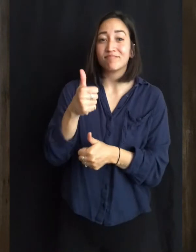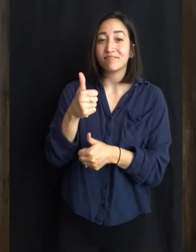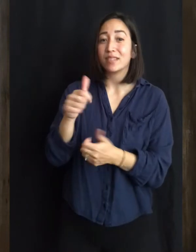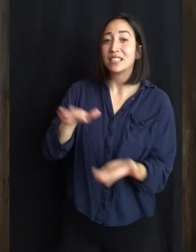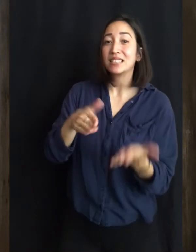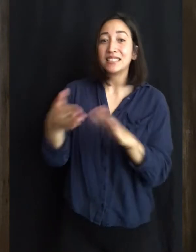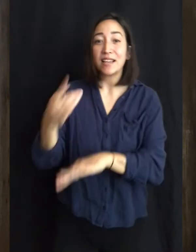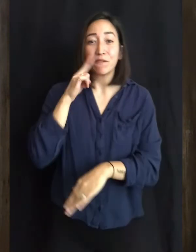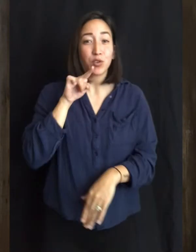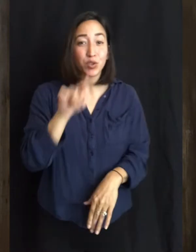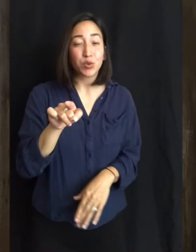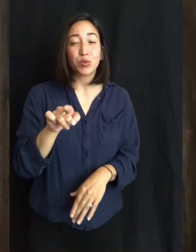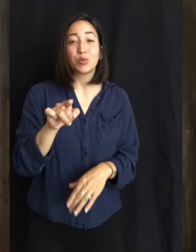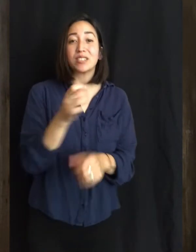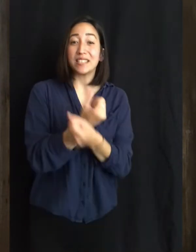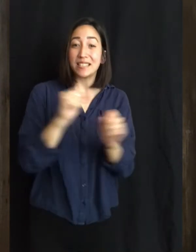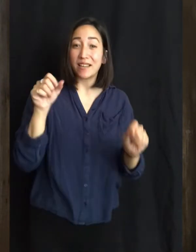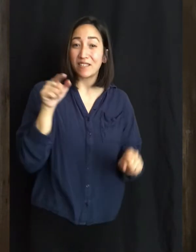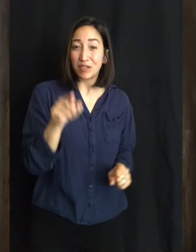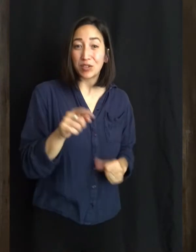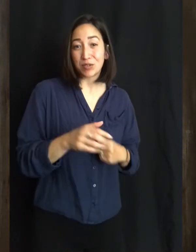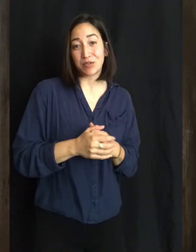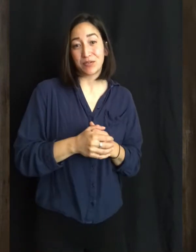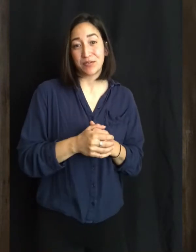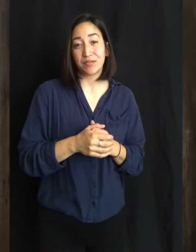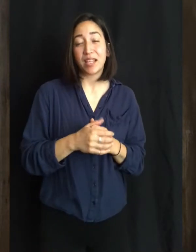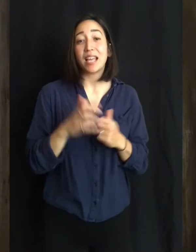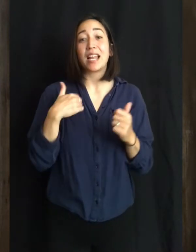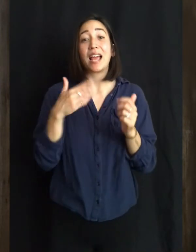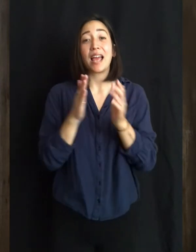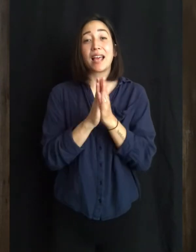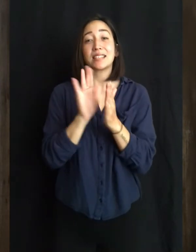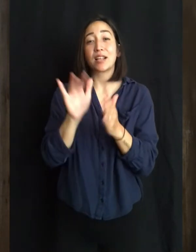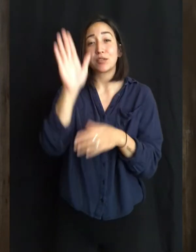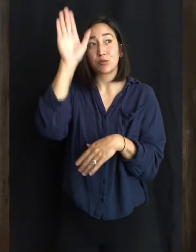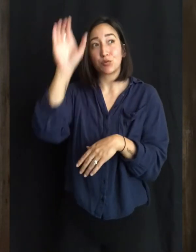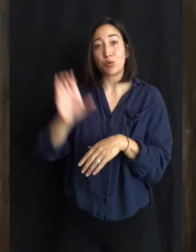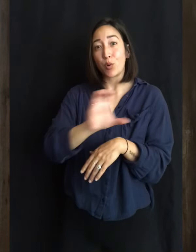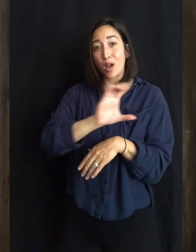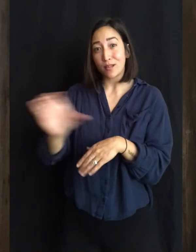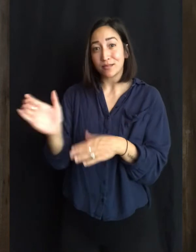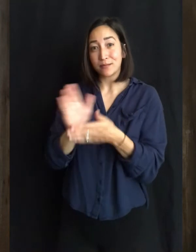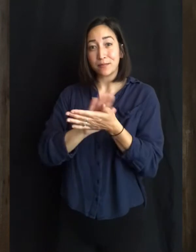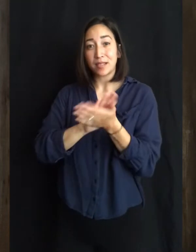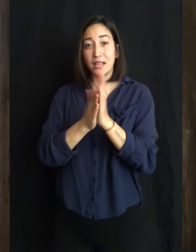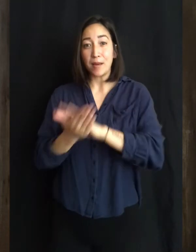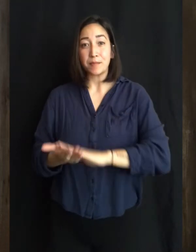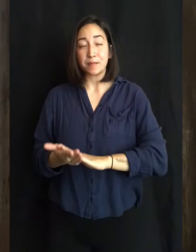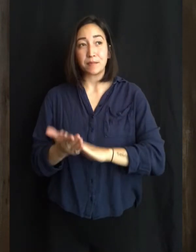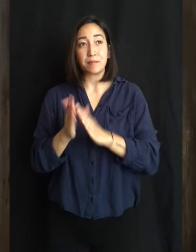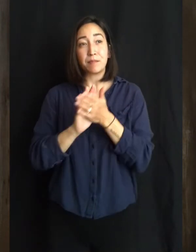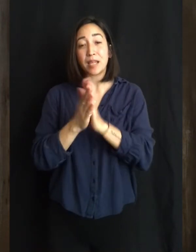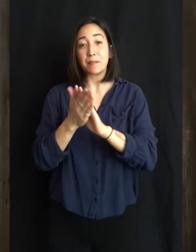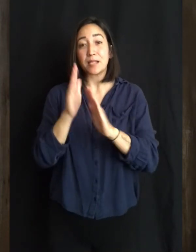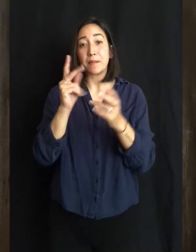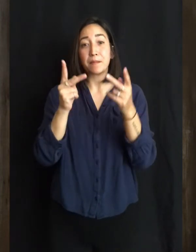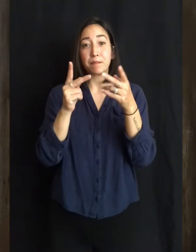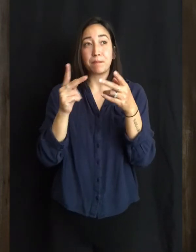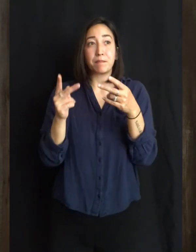you to set you free. And may that cross become a place of joy for you